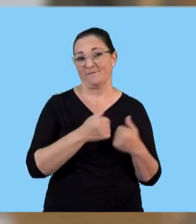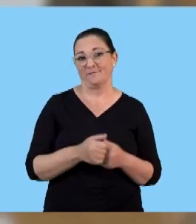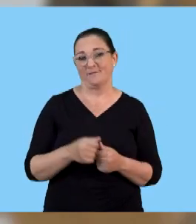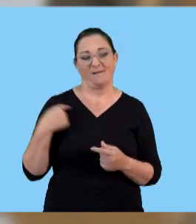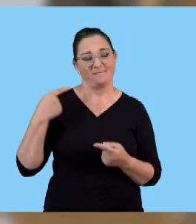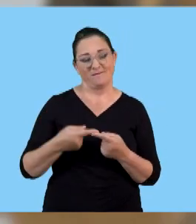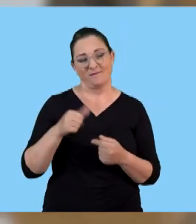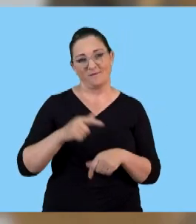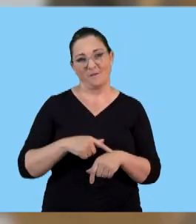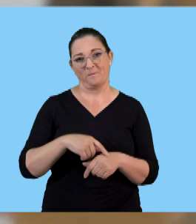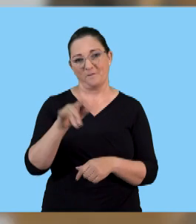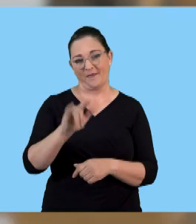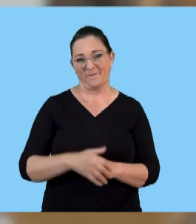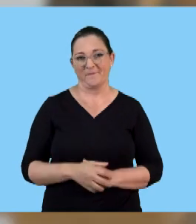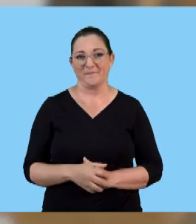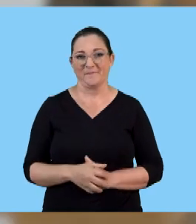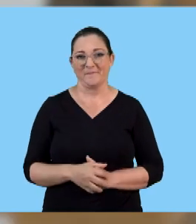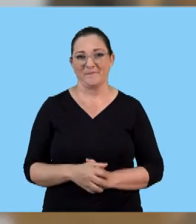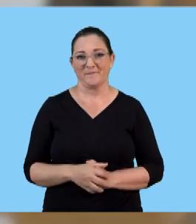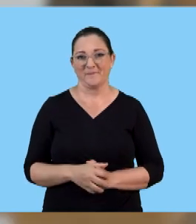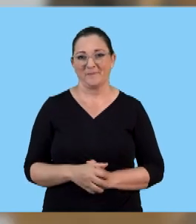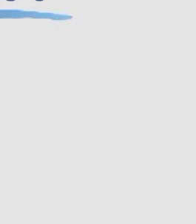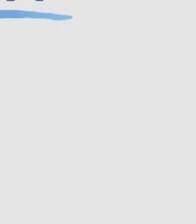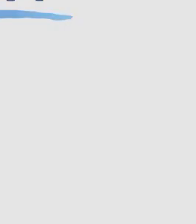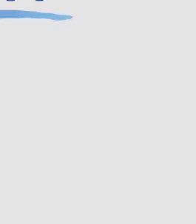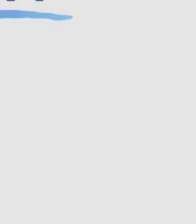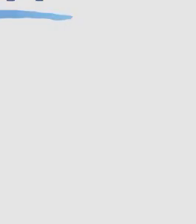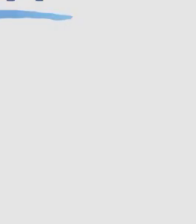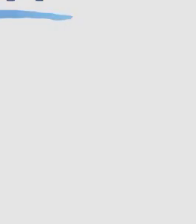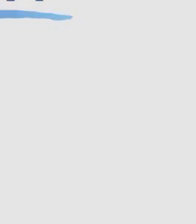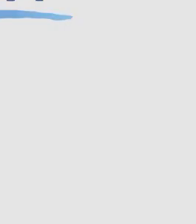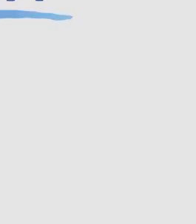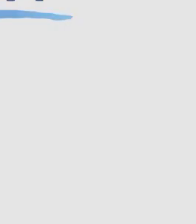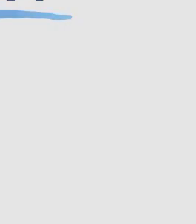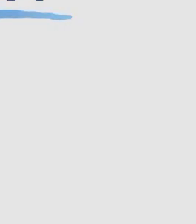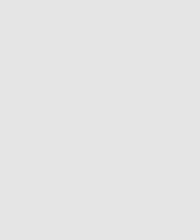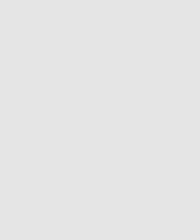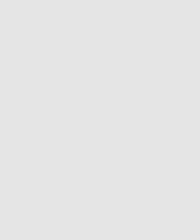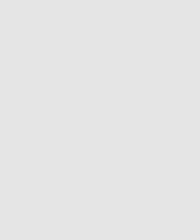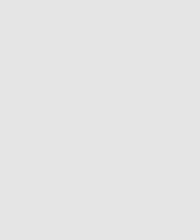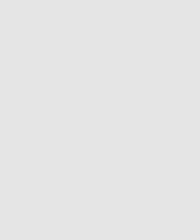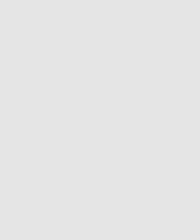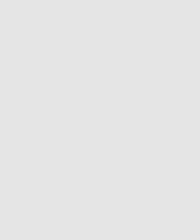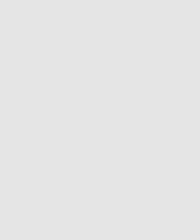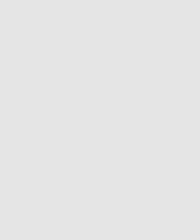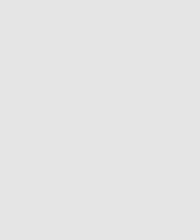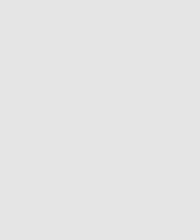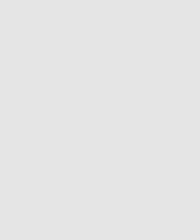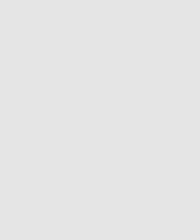stay safe. Until next time, goodbye.